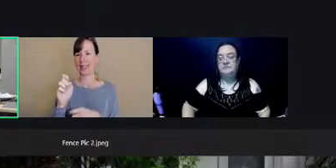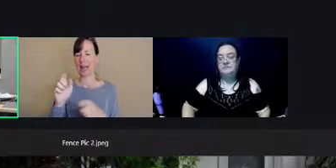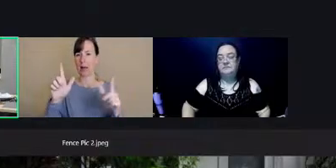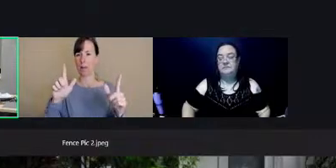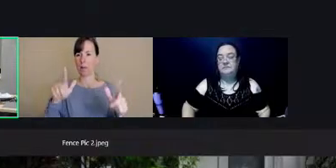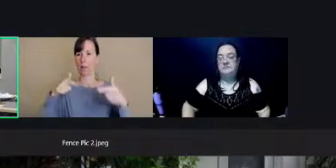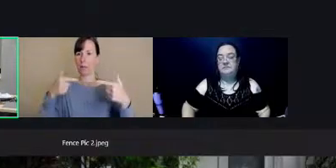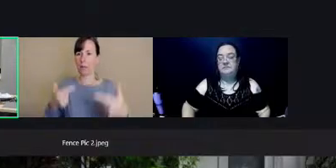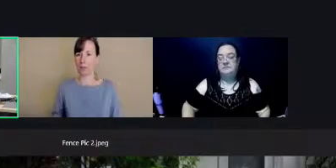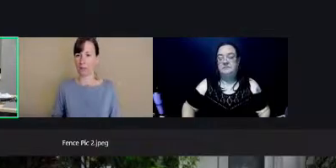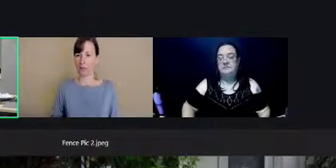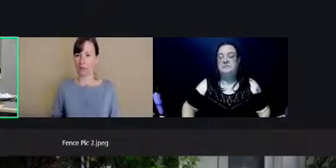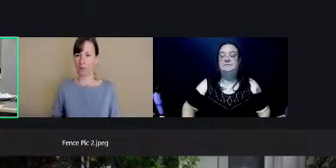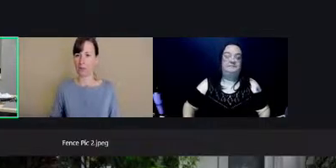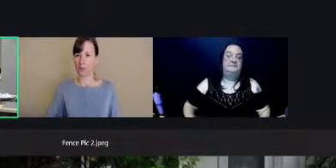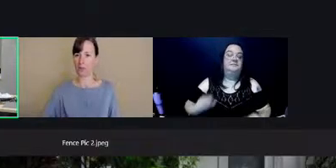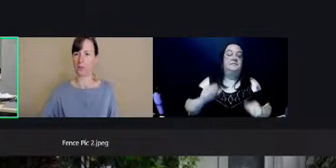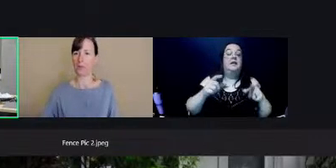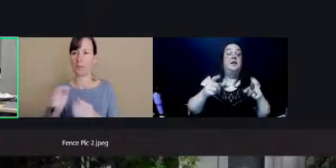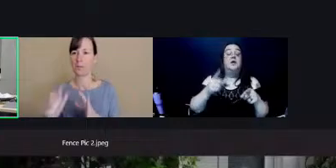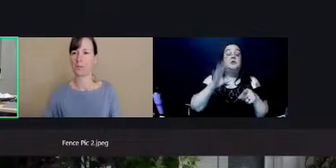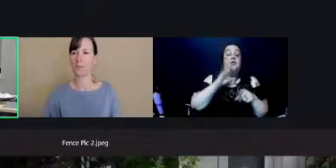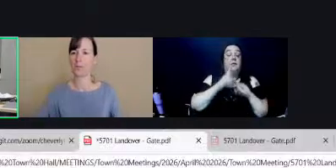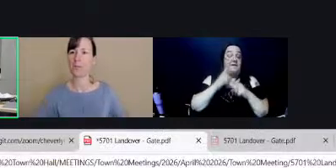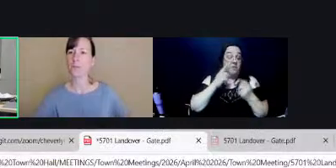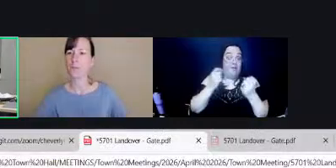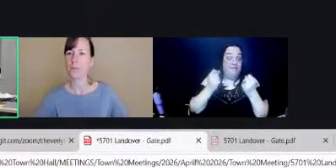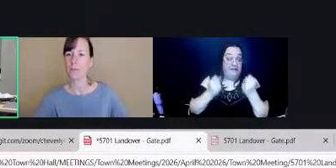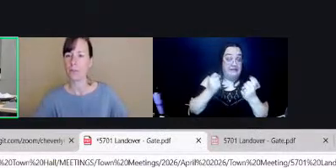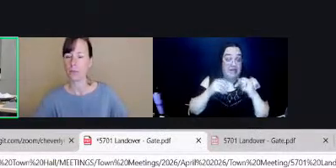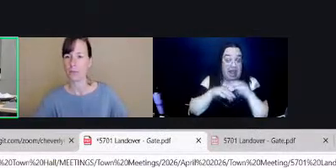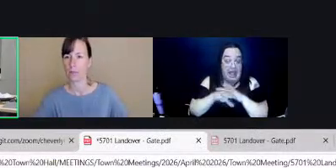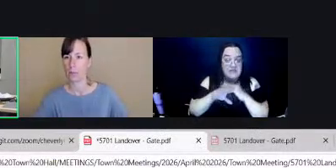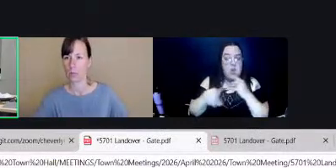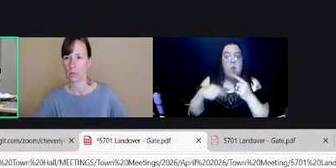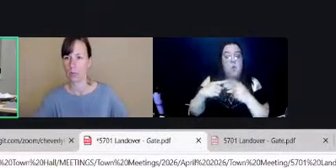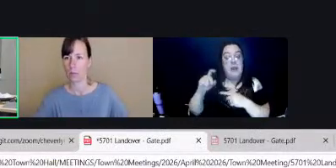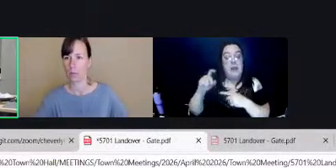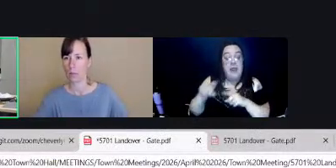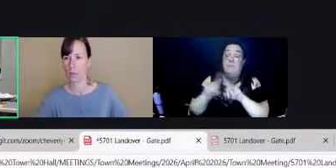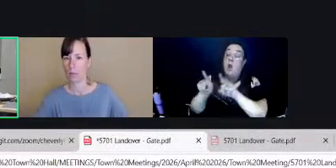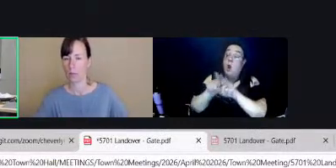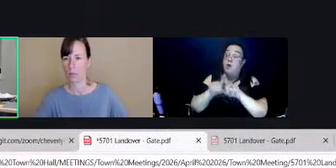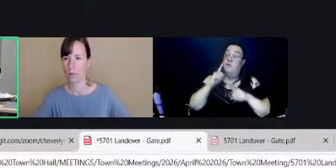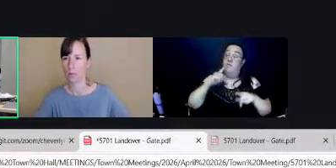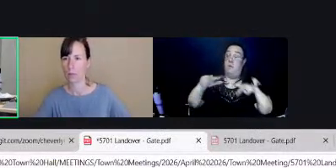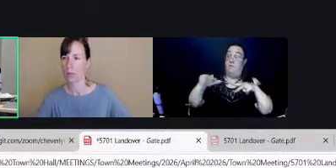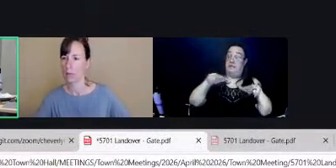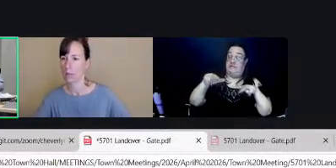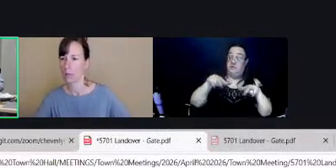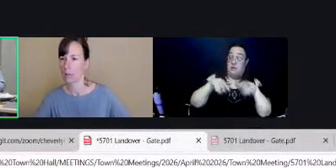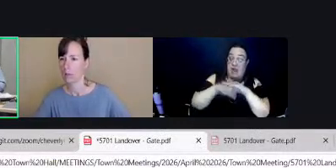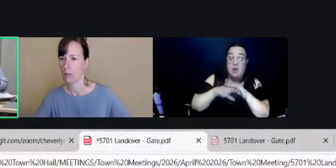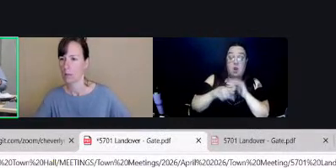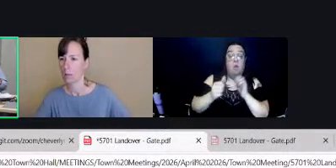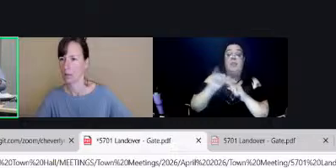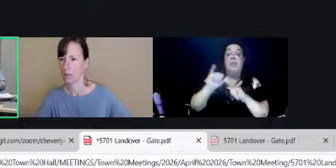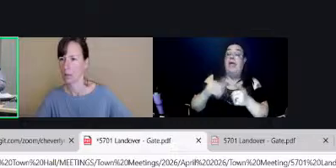vehicular access when necessary, but also the pedestrian access. And so with this, Mr.